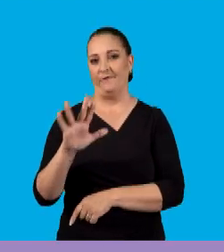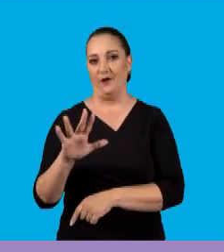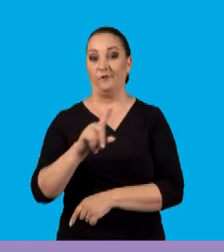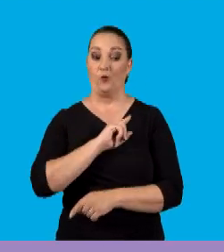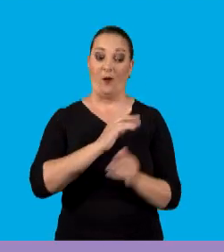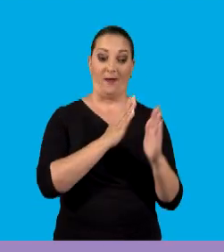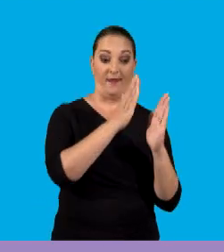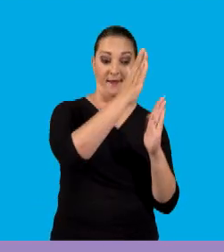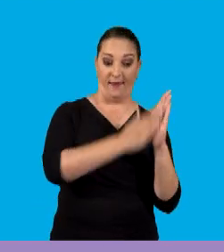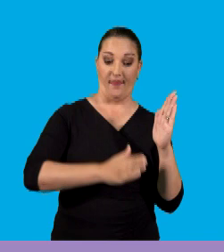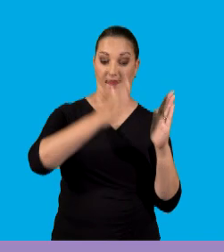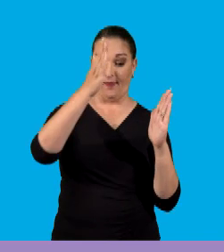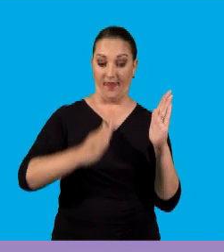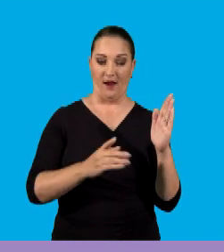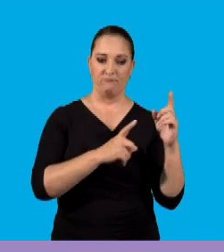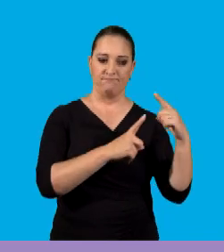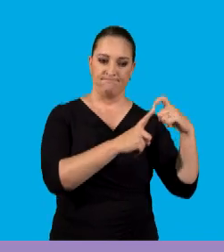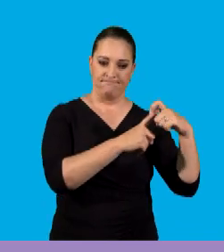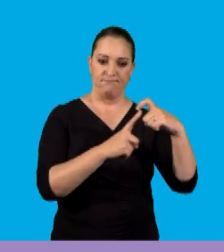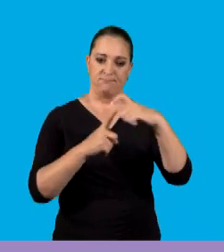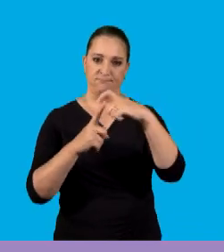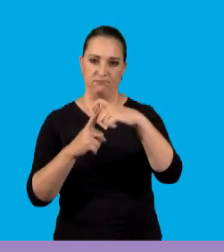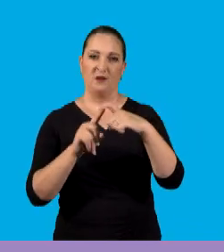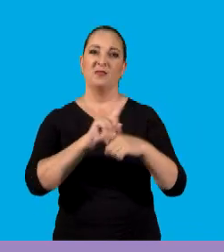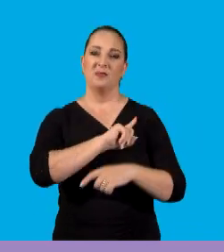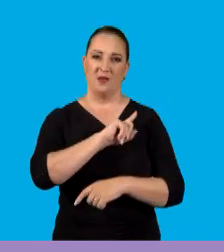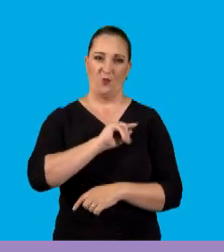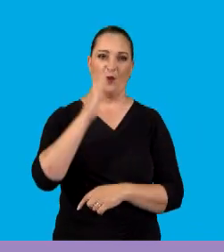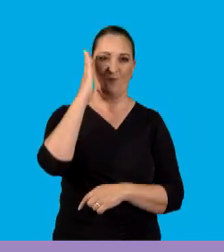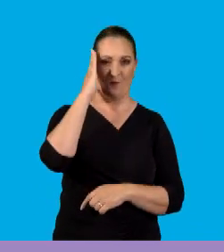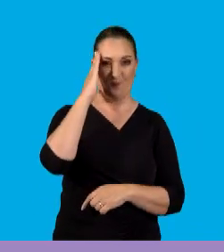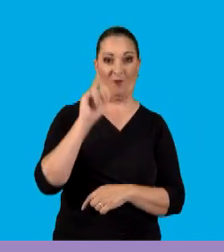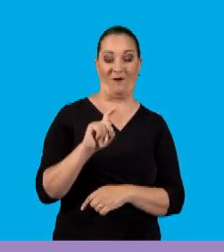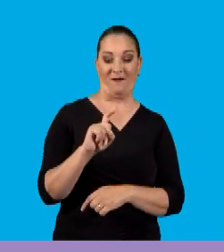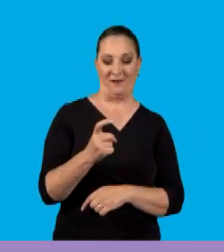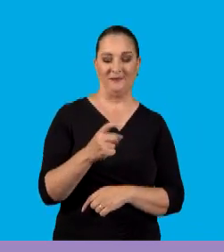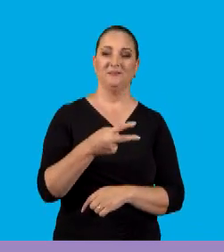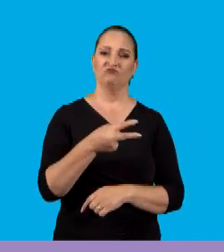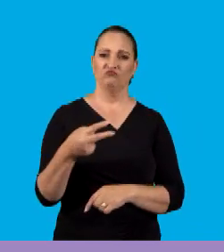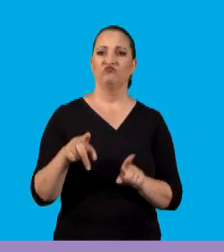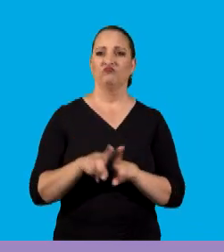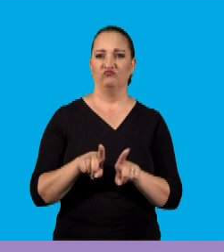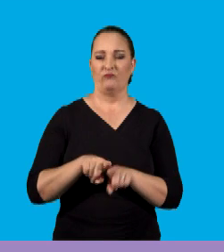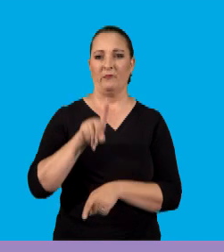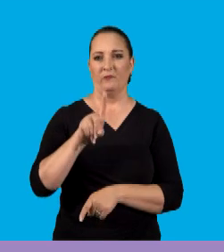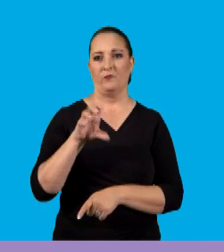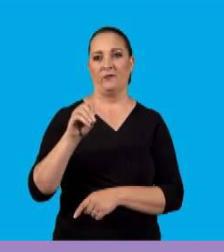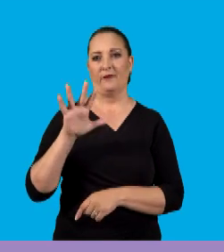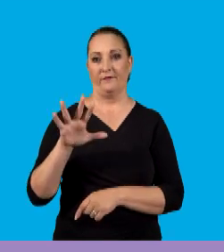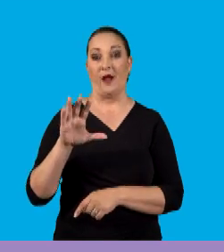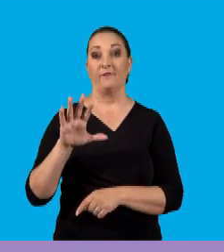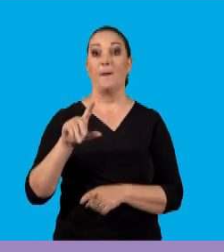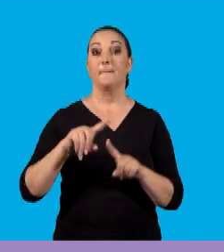because the lines are parallel. Therefore, angle X equals to 105 and they